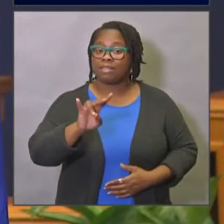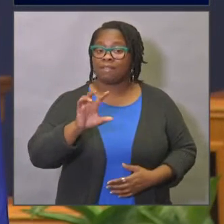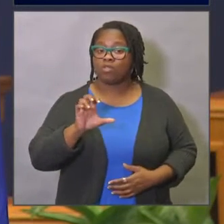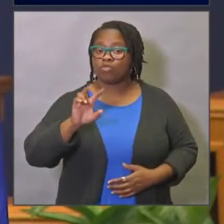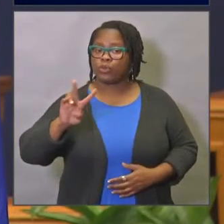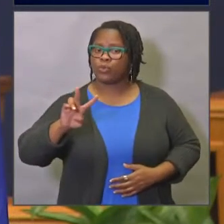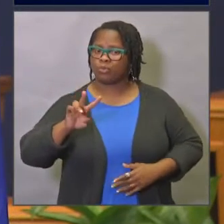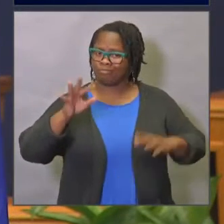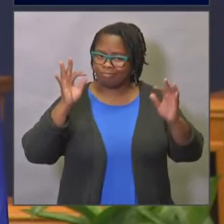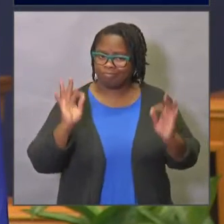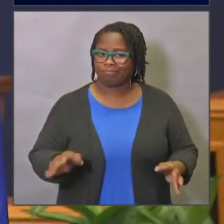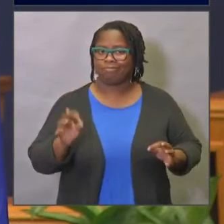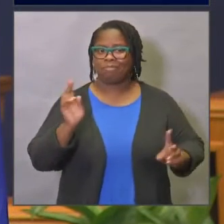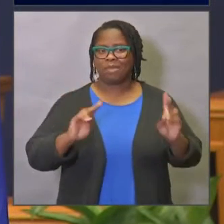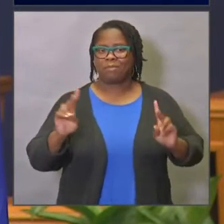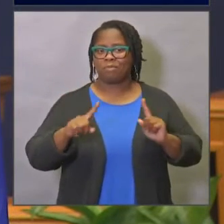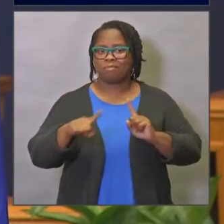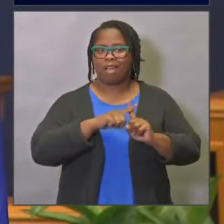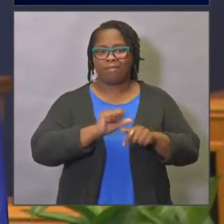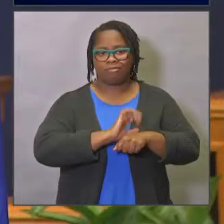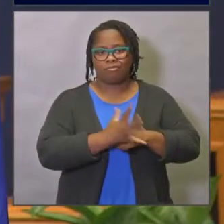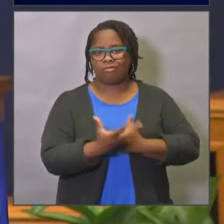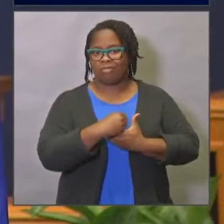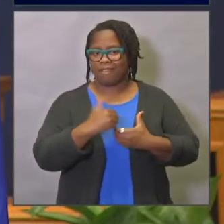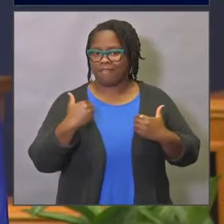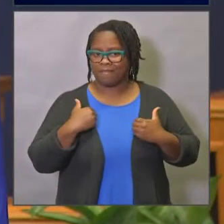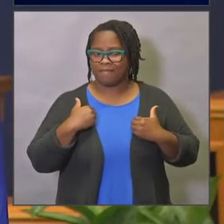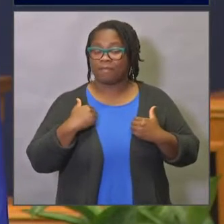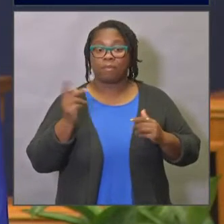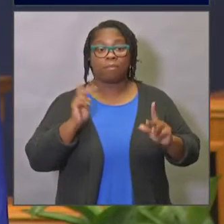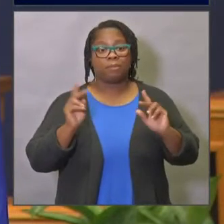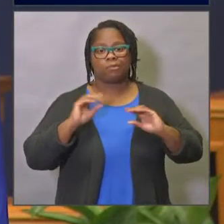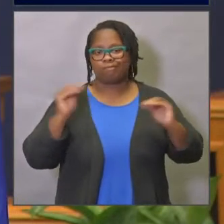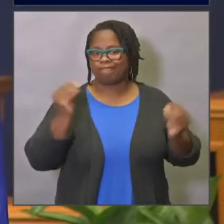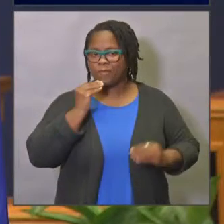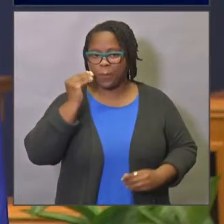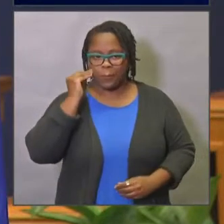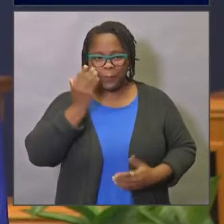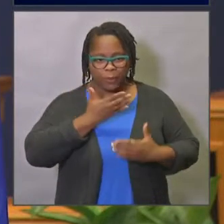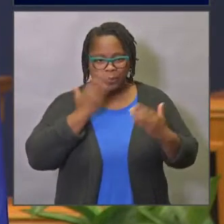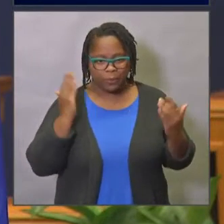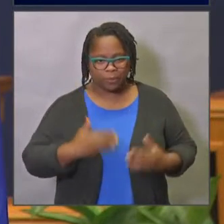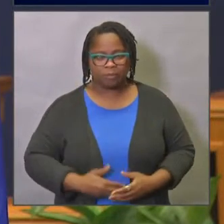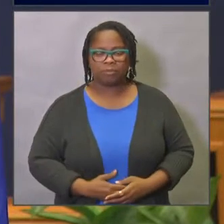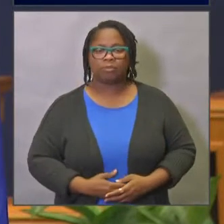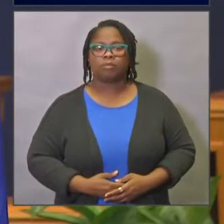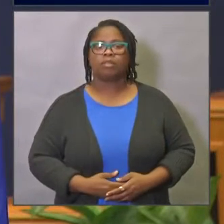2,702 confirmed cases among people experiencing homelessness. There are